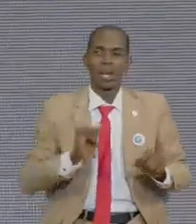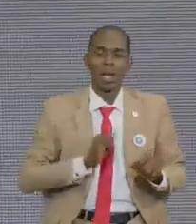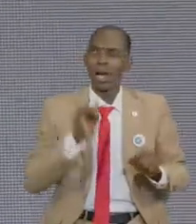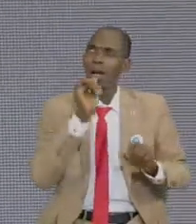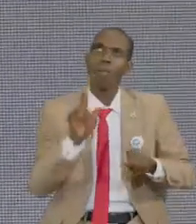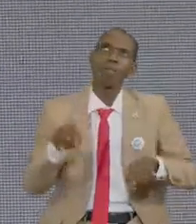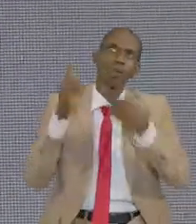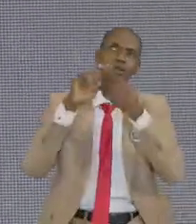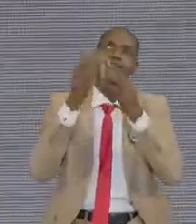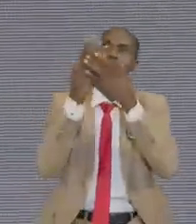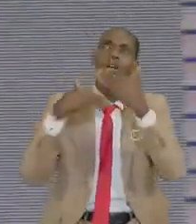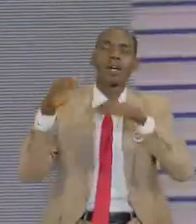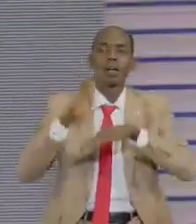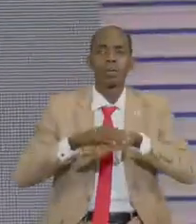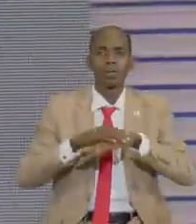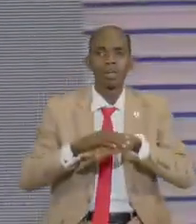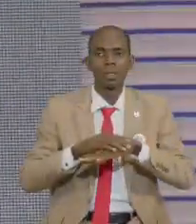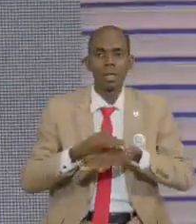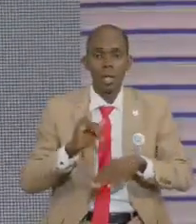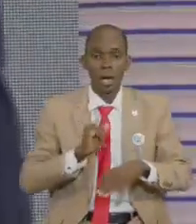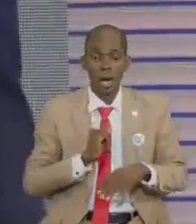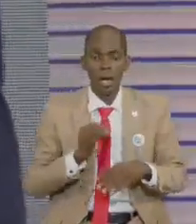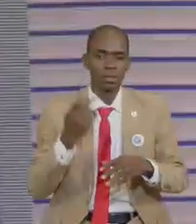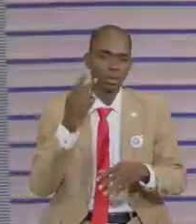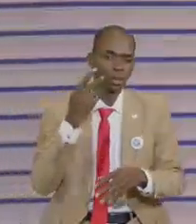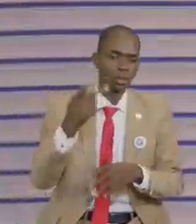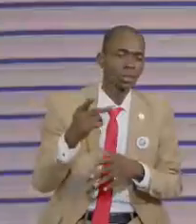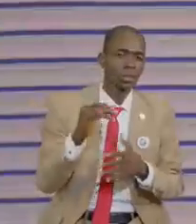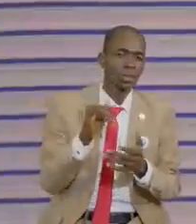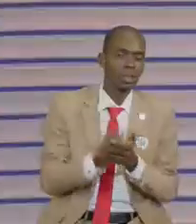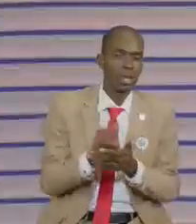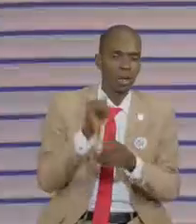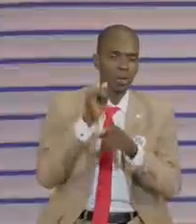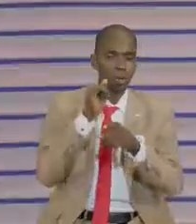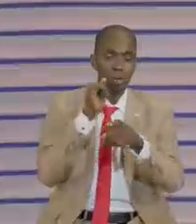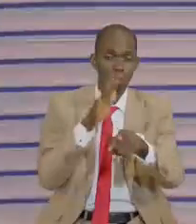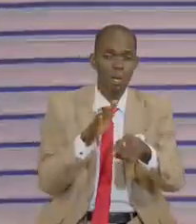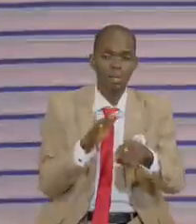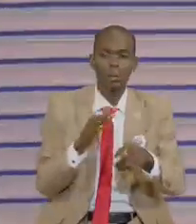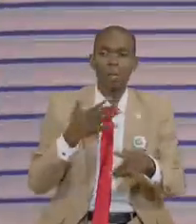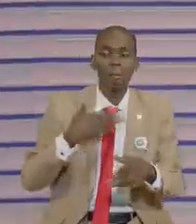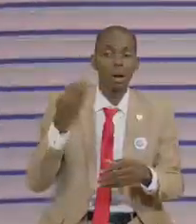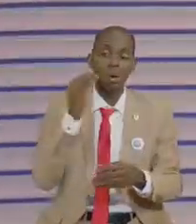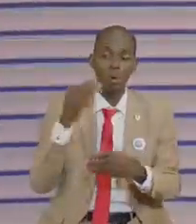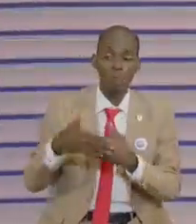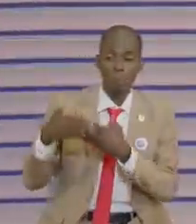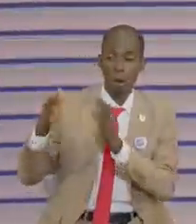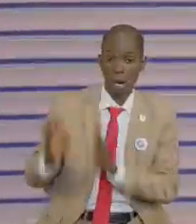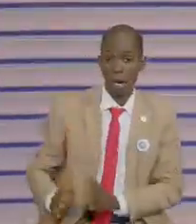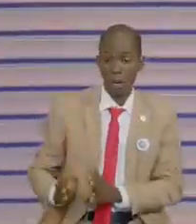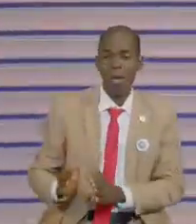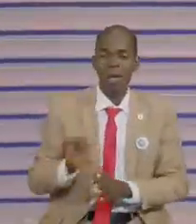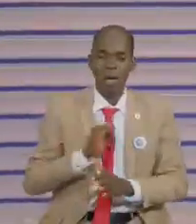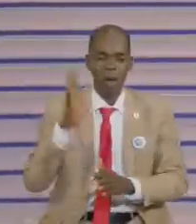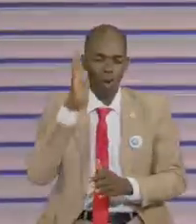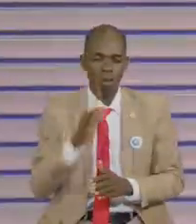heaven. I want to defile this wife of my neighbor in the name of Jesus.